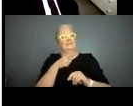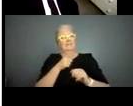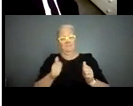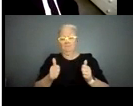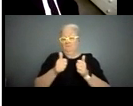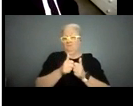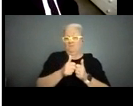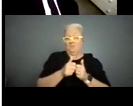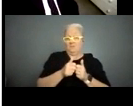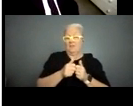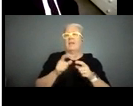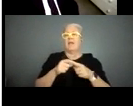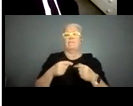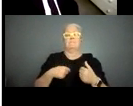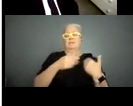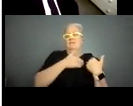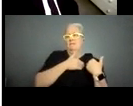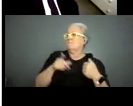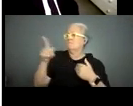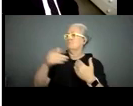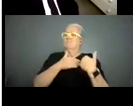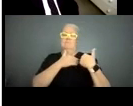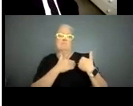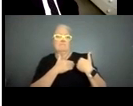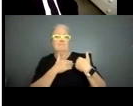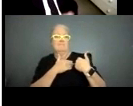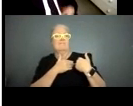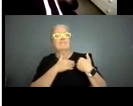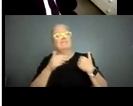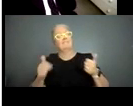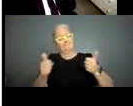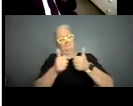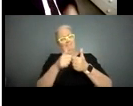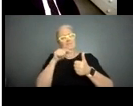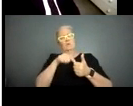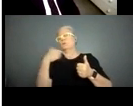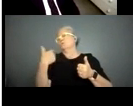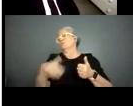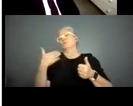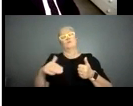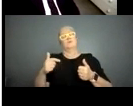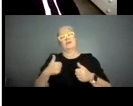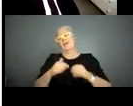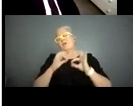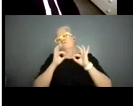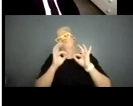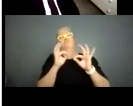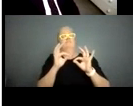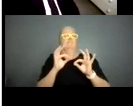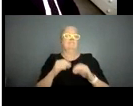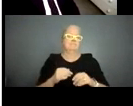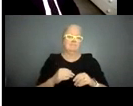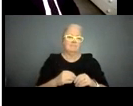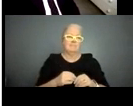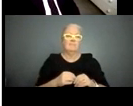buddies as well, it helps them. They're gaining all sorts of responsibilities. So I think the buddy system, I am an absolute champion for. It's